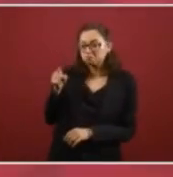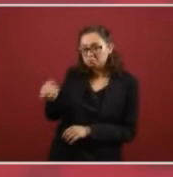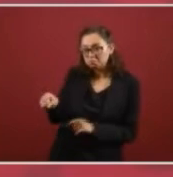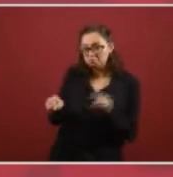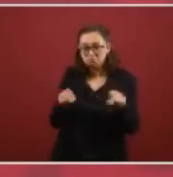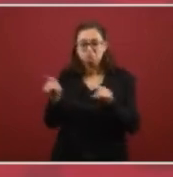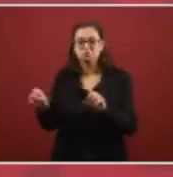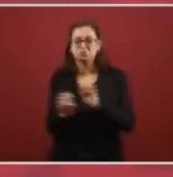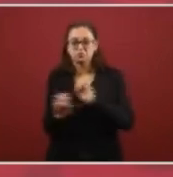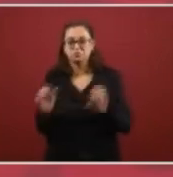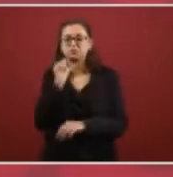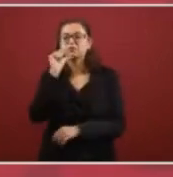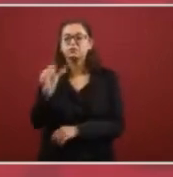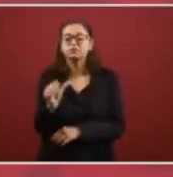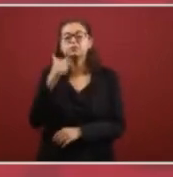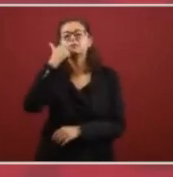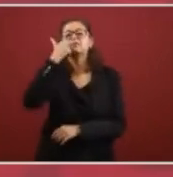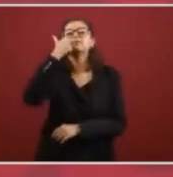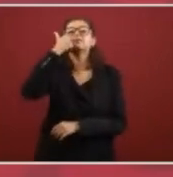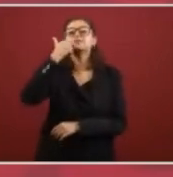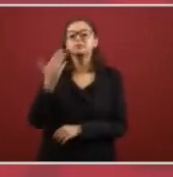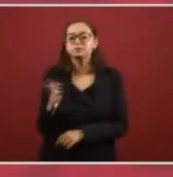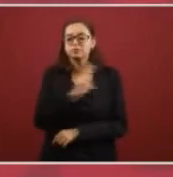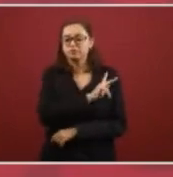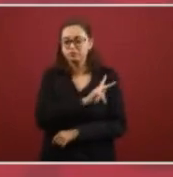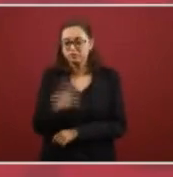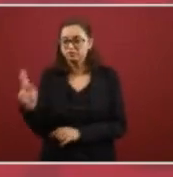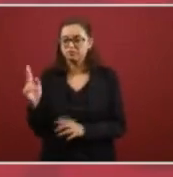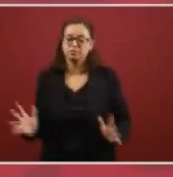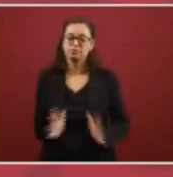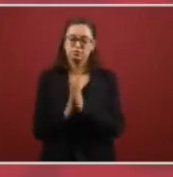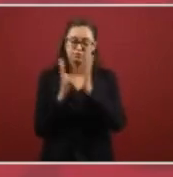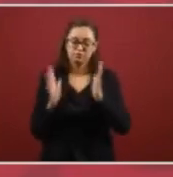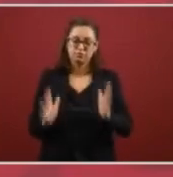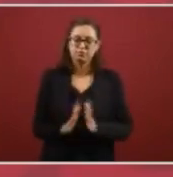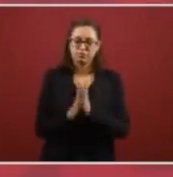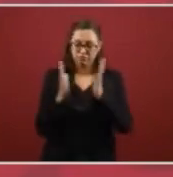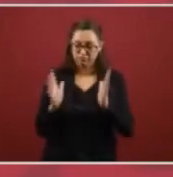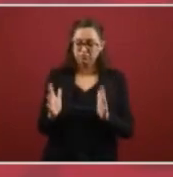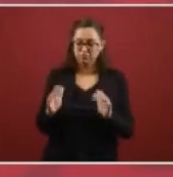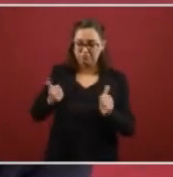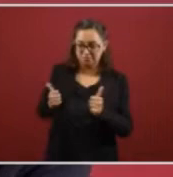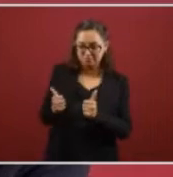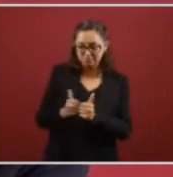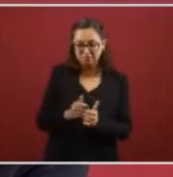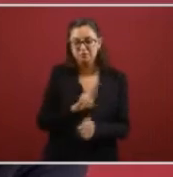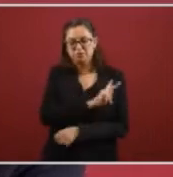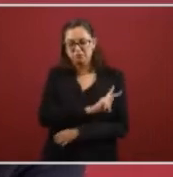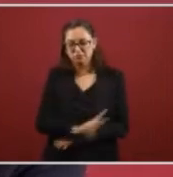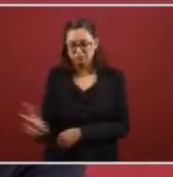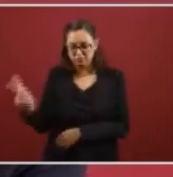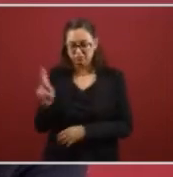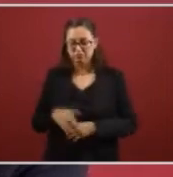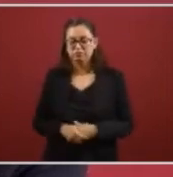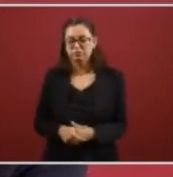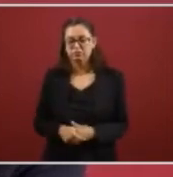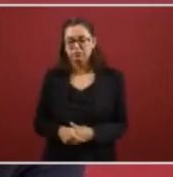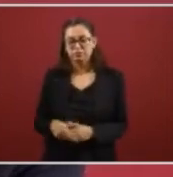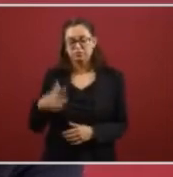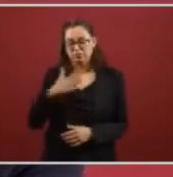I hadn't called them, because I want to try and be to be current. I don't want to